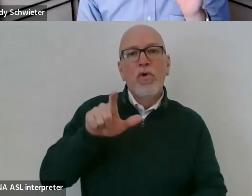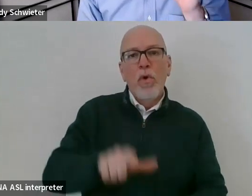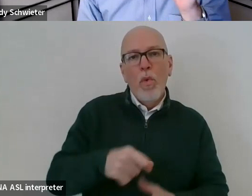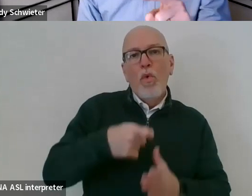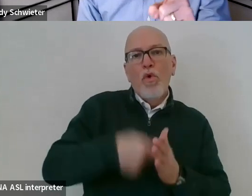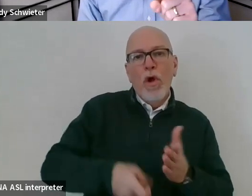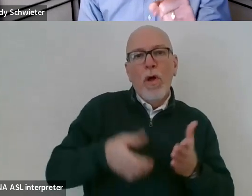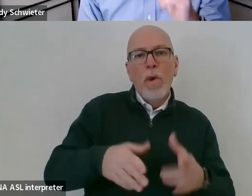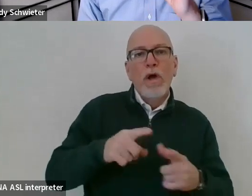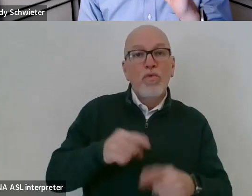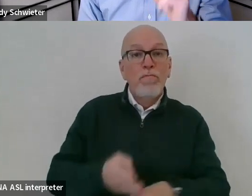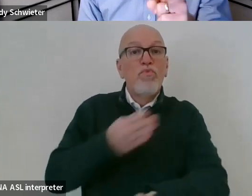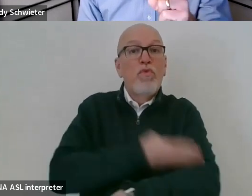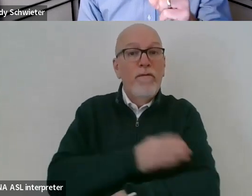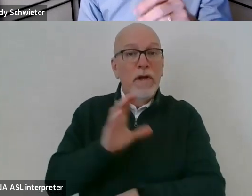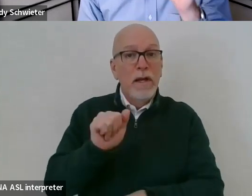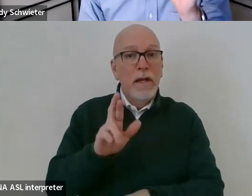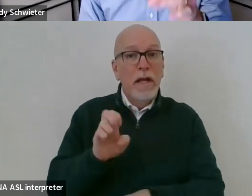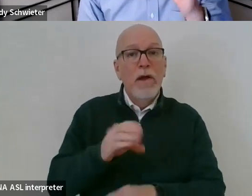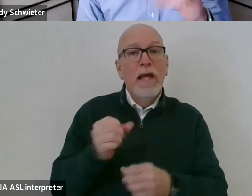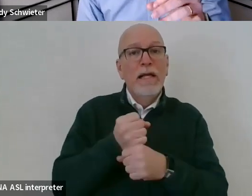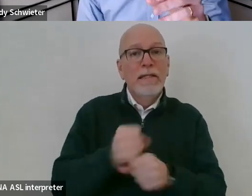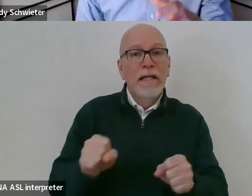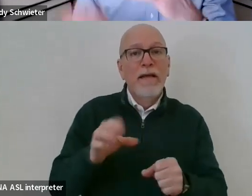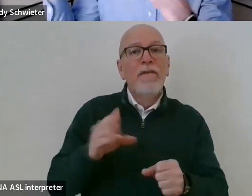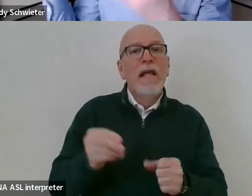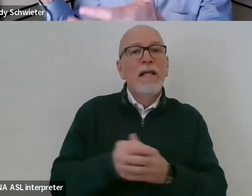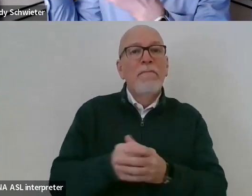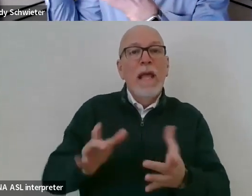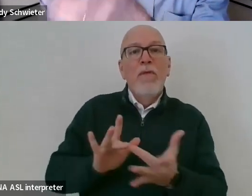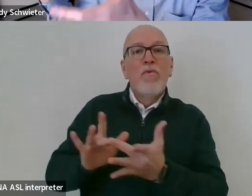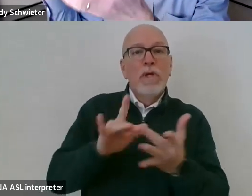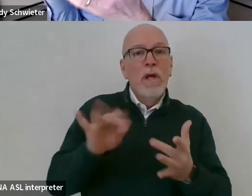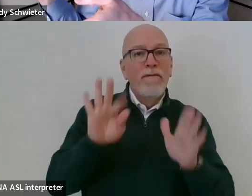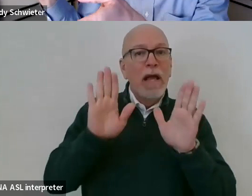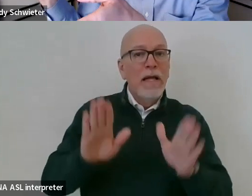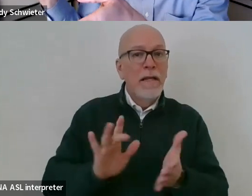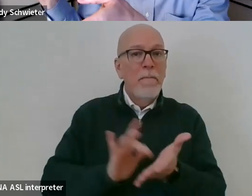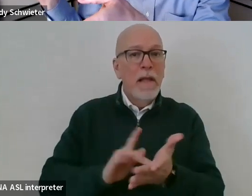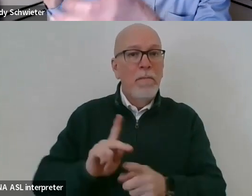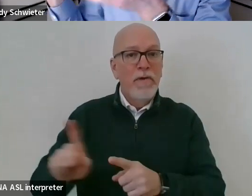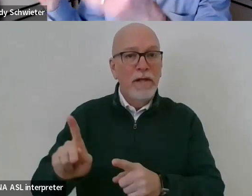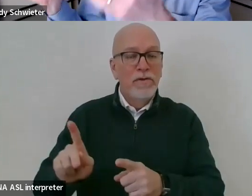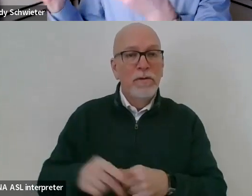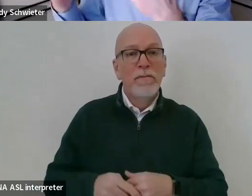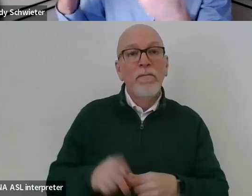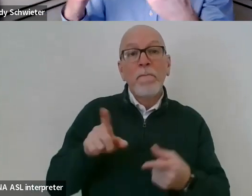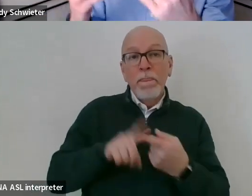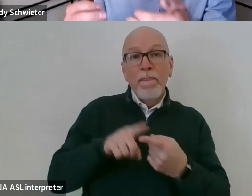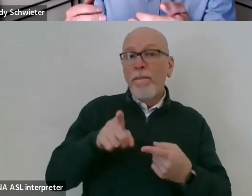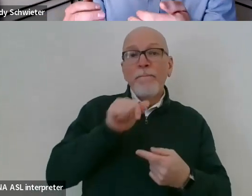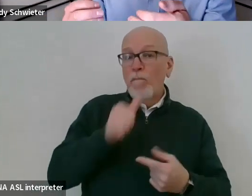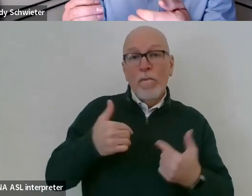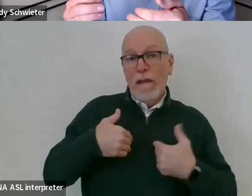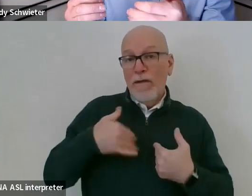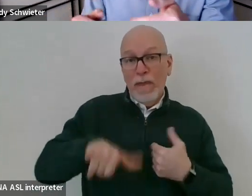way to improve care and safety and expand the reach of excellent medical professionals. That when you don't have